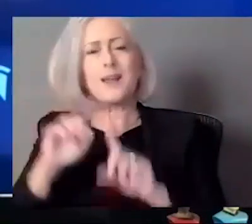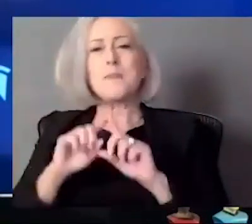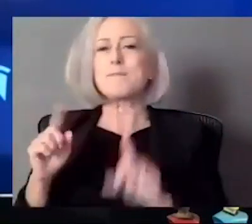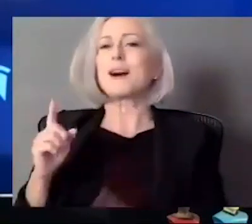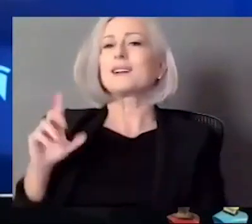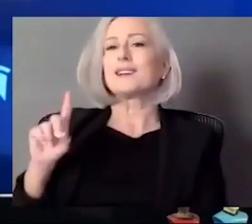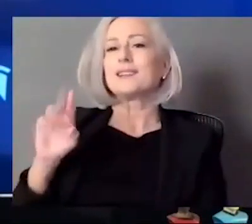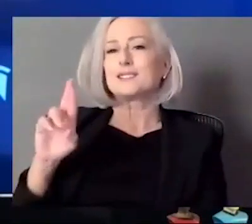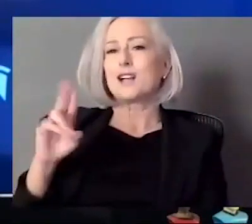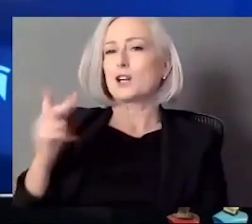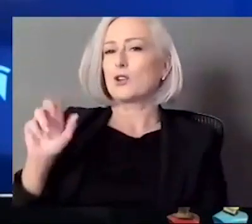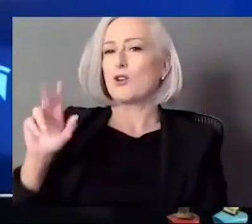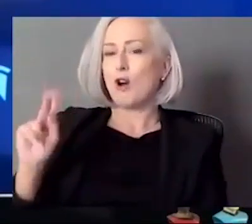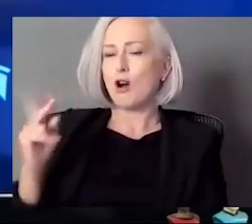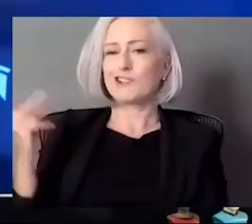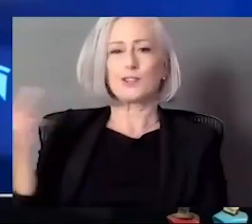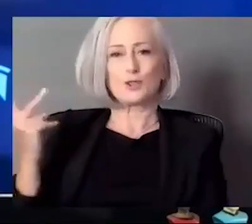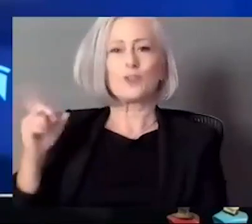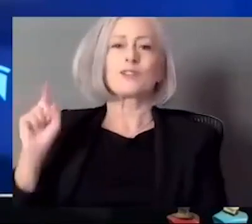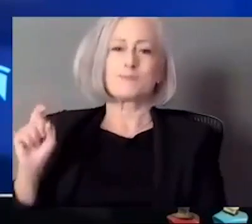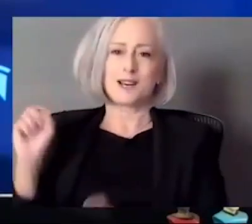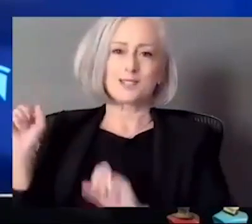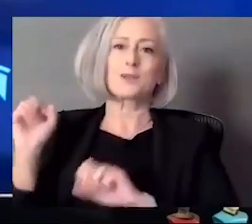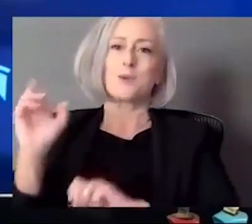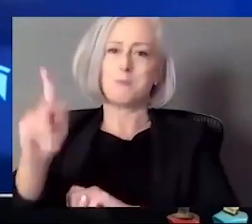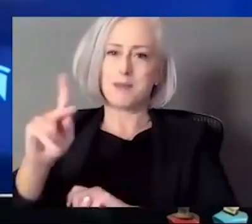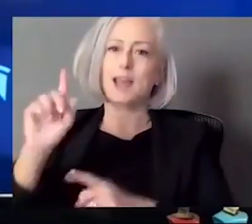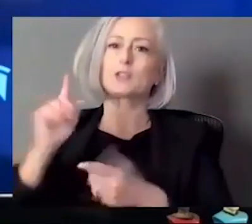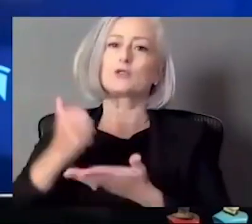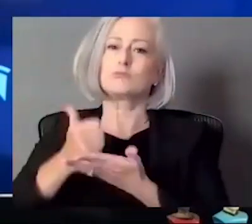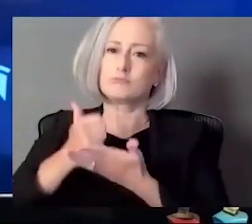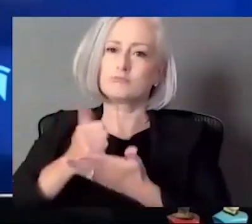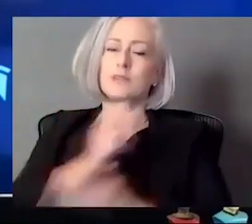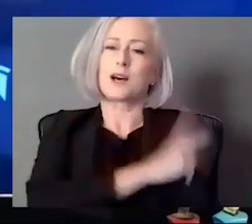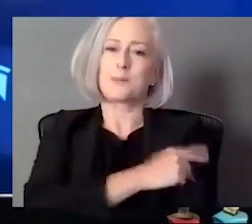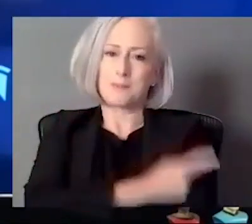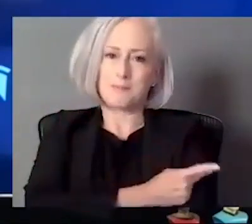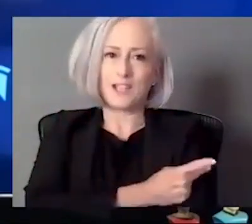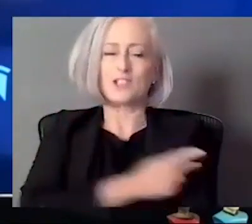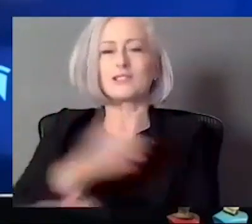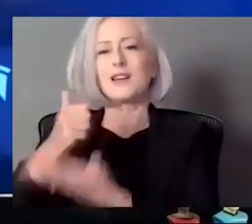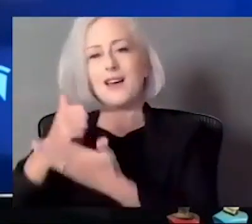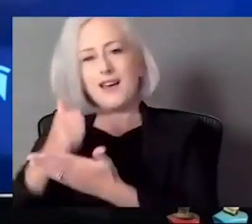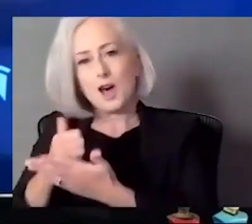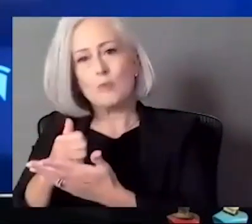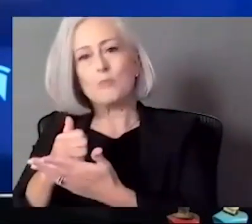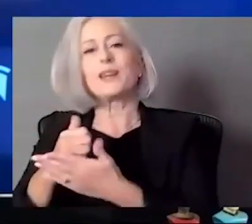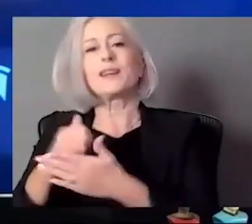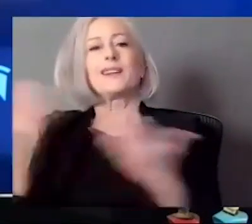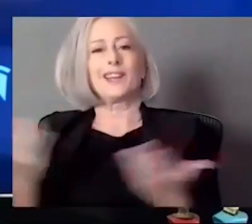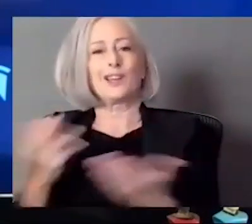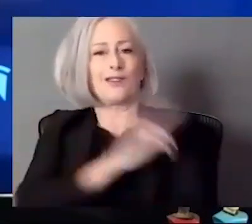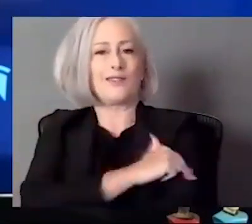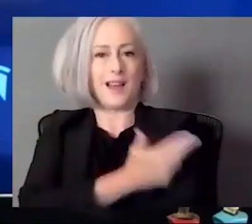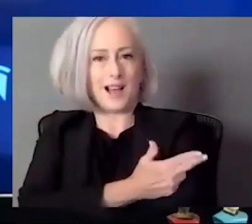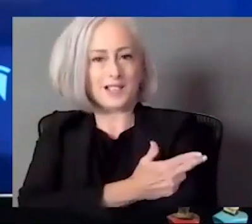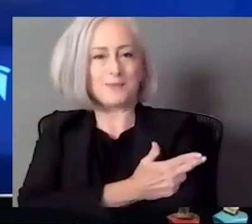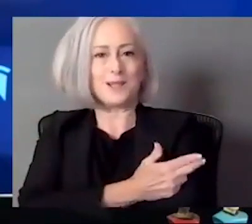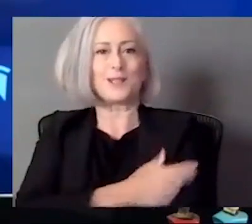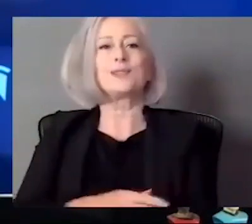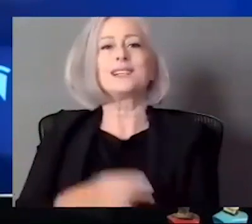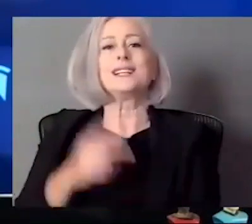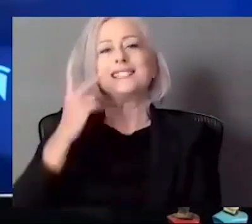include taking care of patients, helping run a hospital and a health system, and other work, maybe even seeing our families now and then. But we're not going to go too far